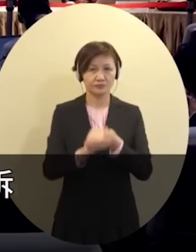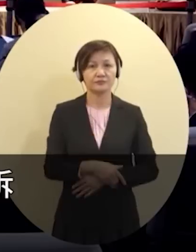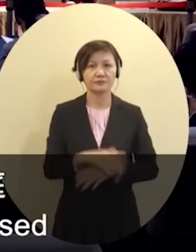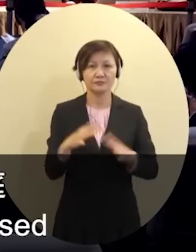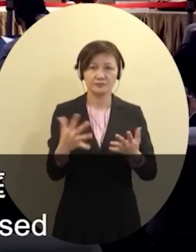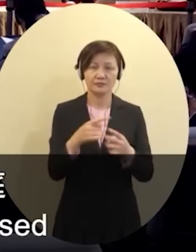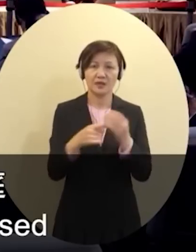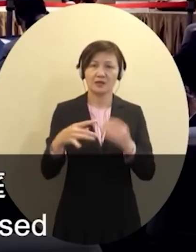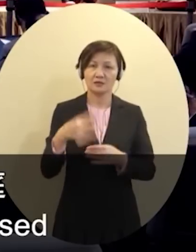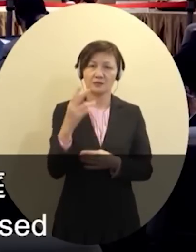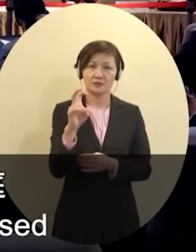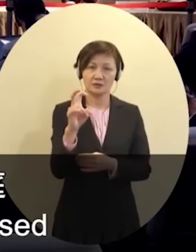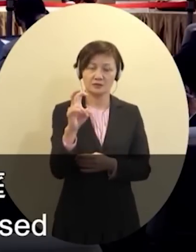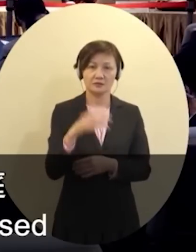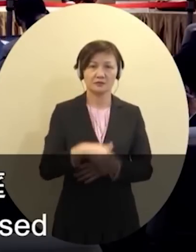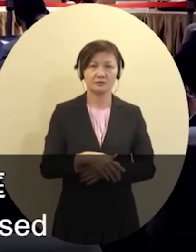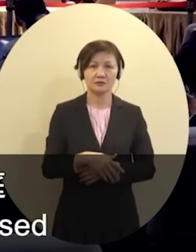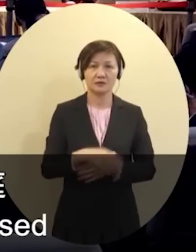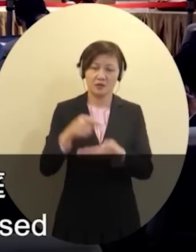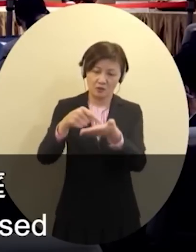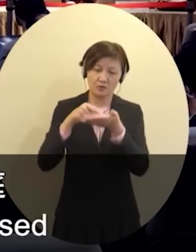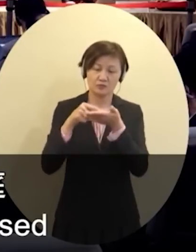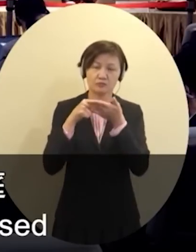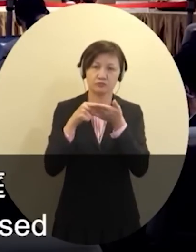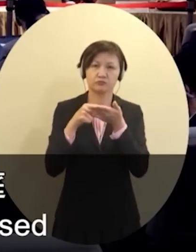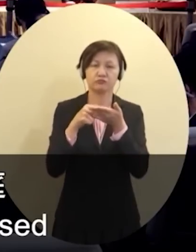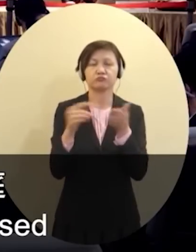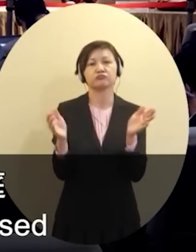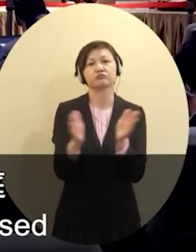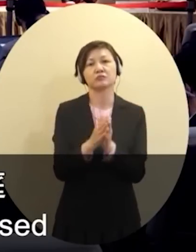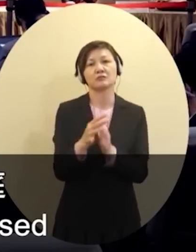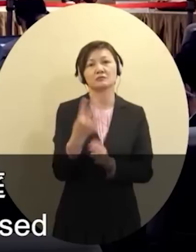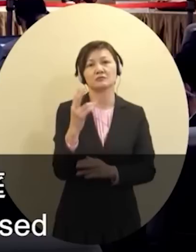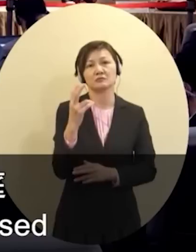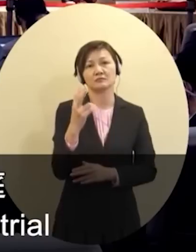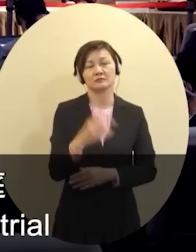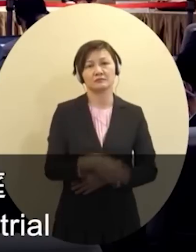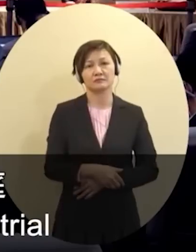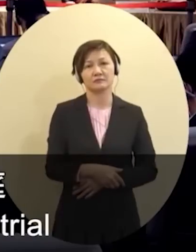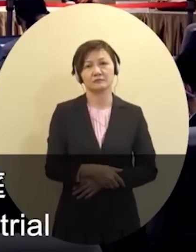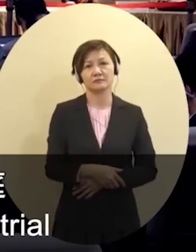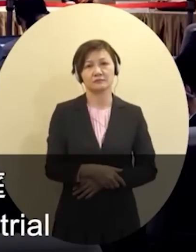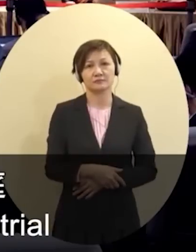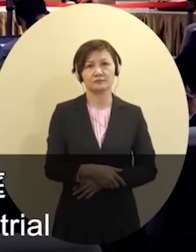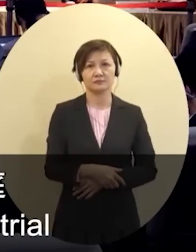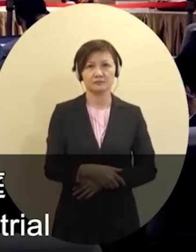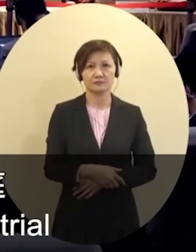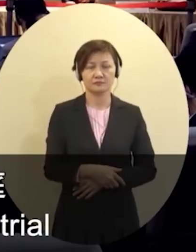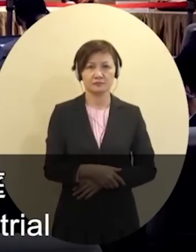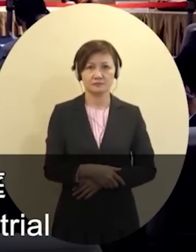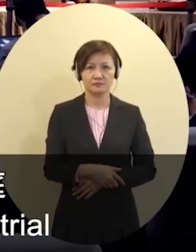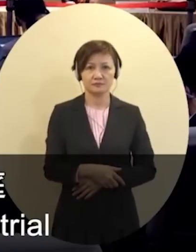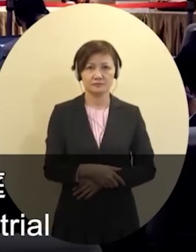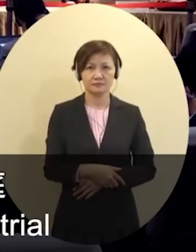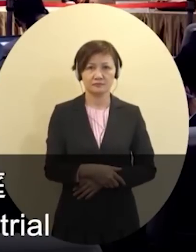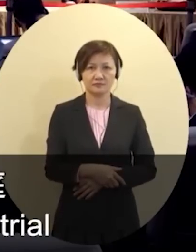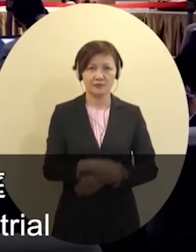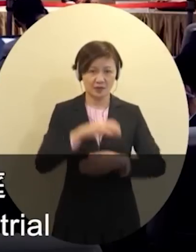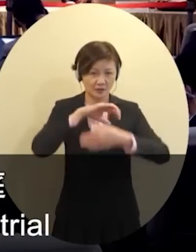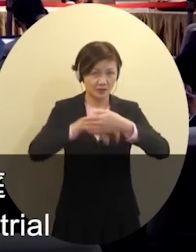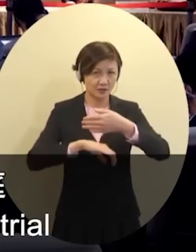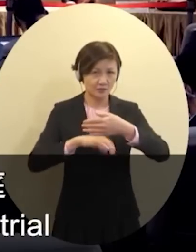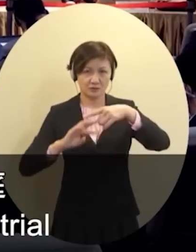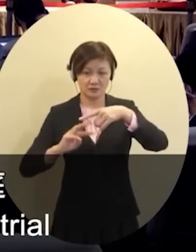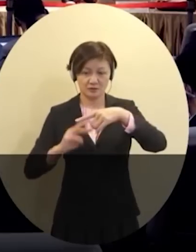accepted, of which two were further processed,and transferred to the disciplinary